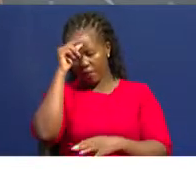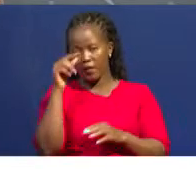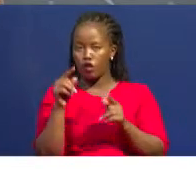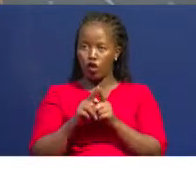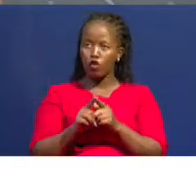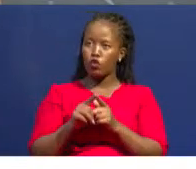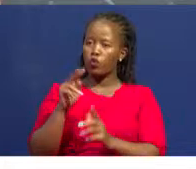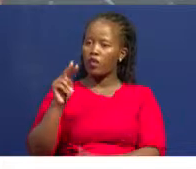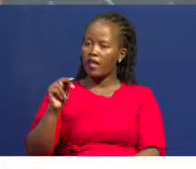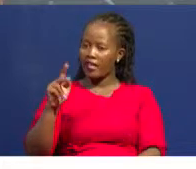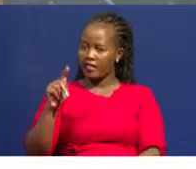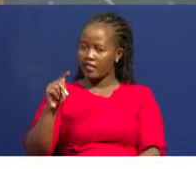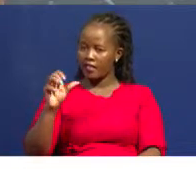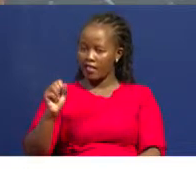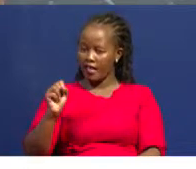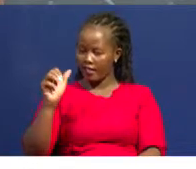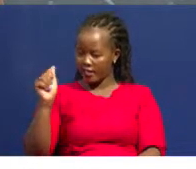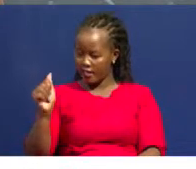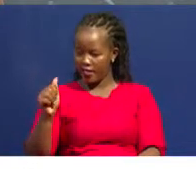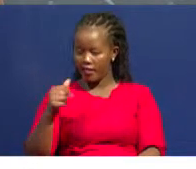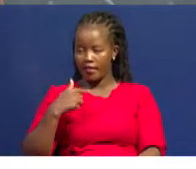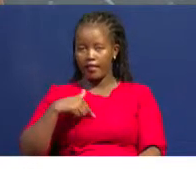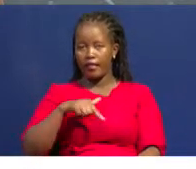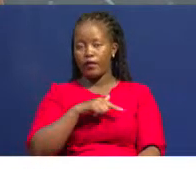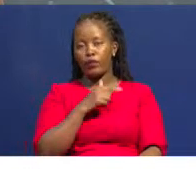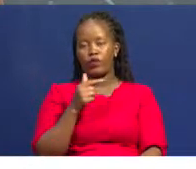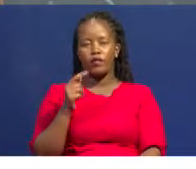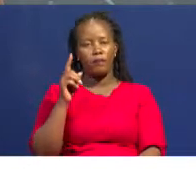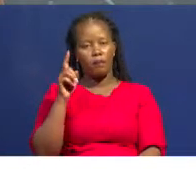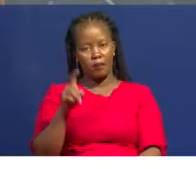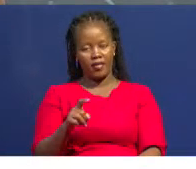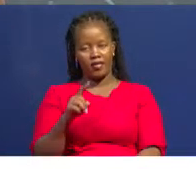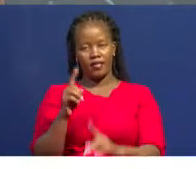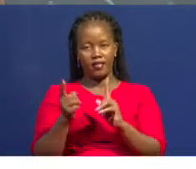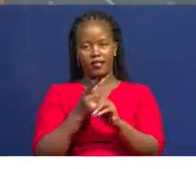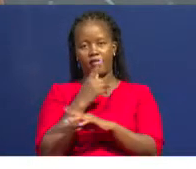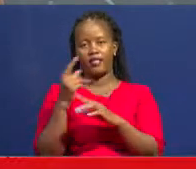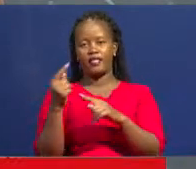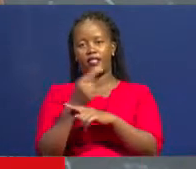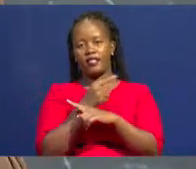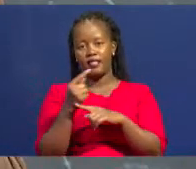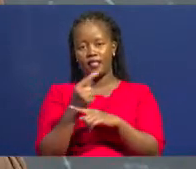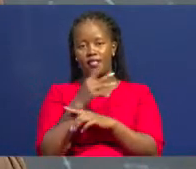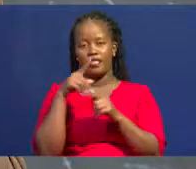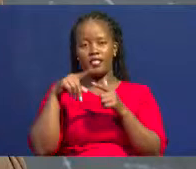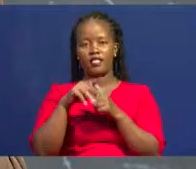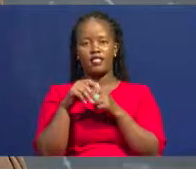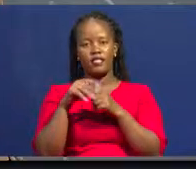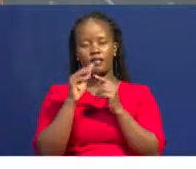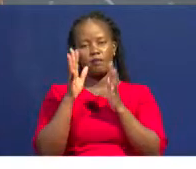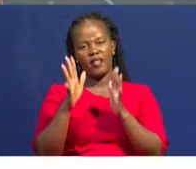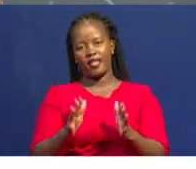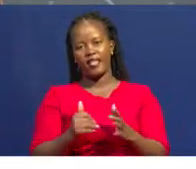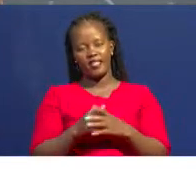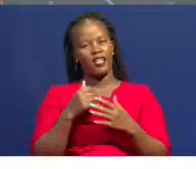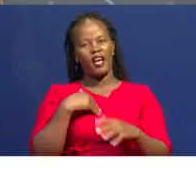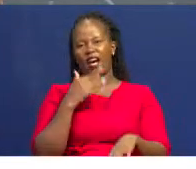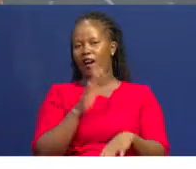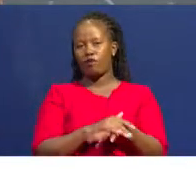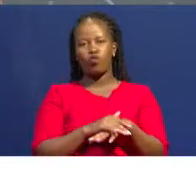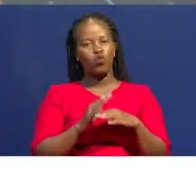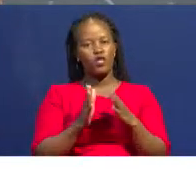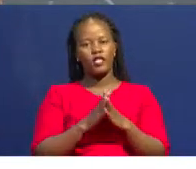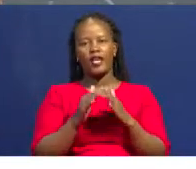NTSA, we need also to start training mechanics. We have qualified mechanics, but